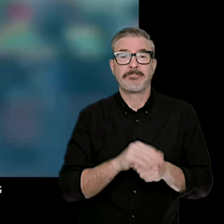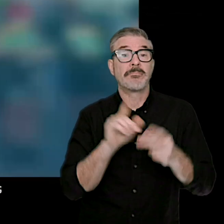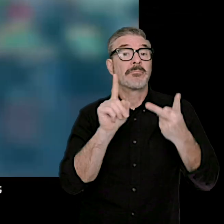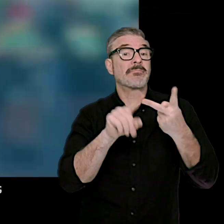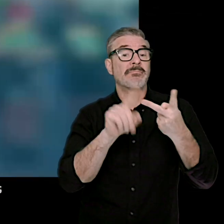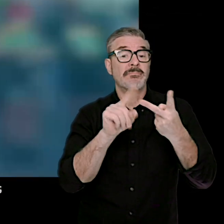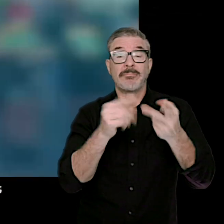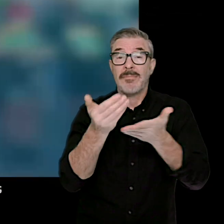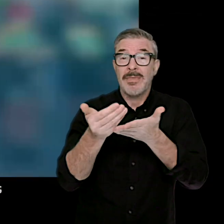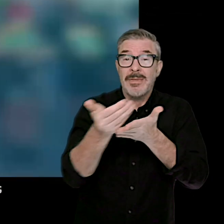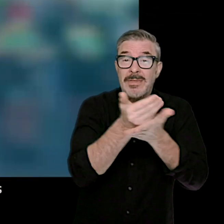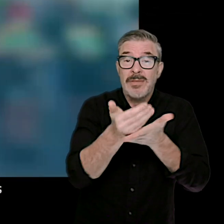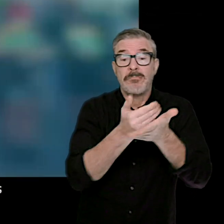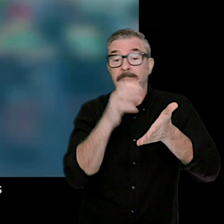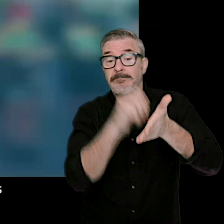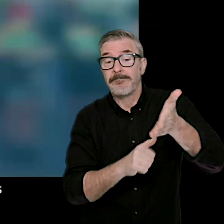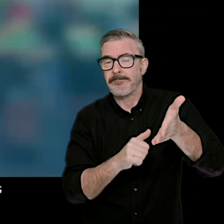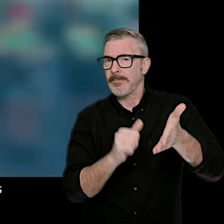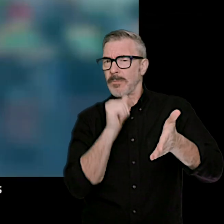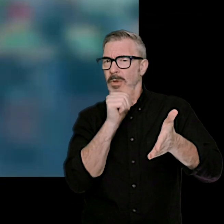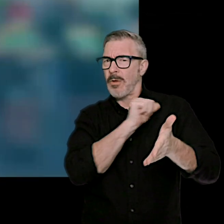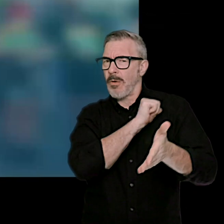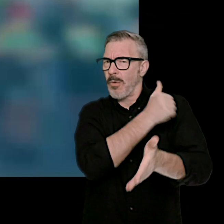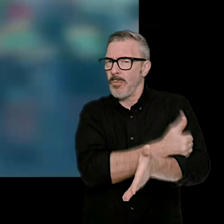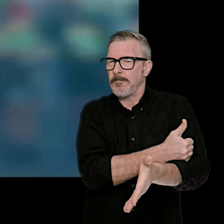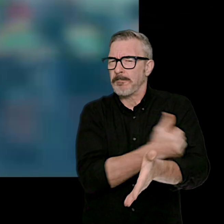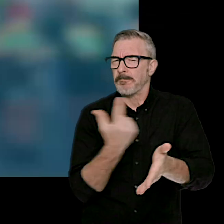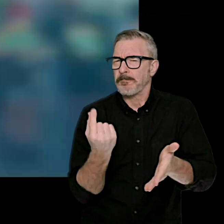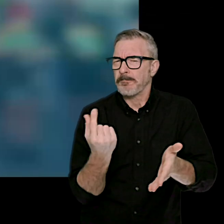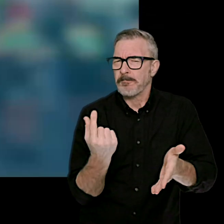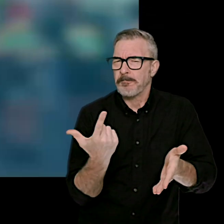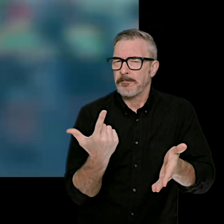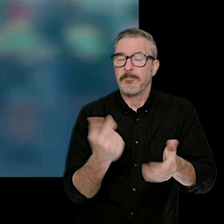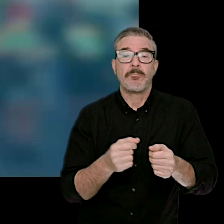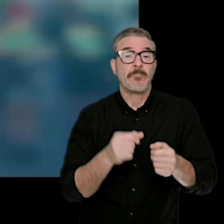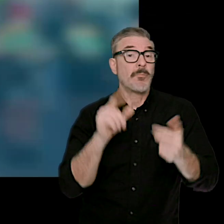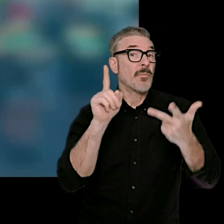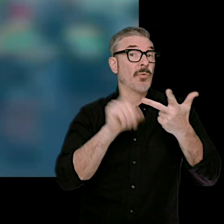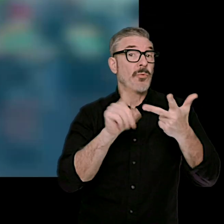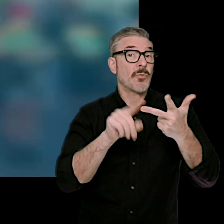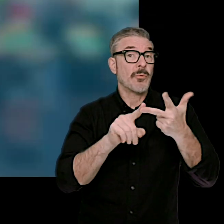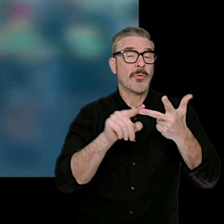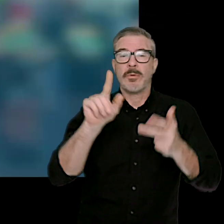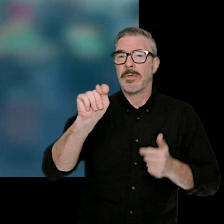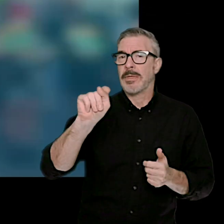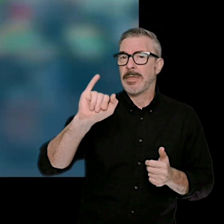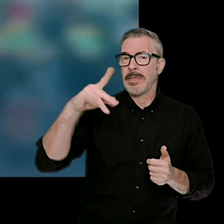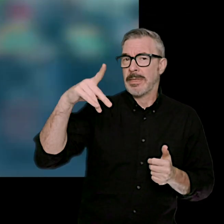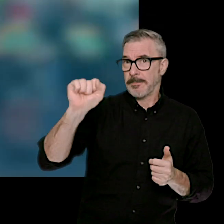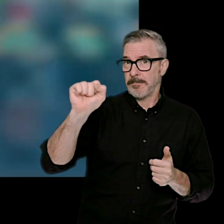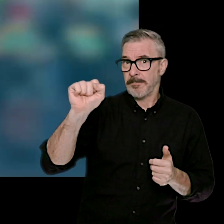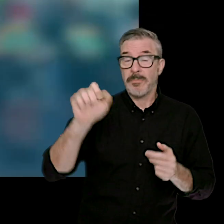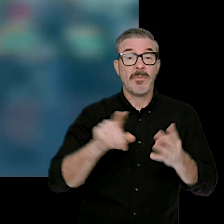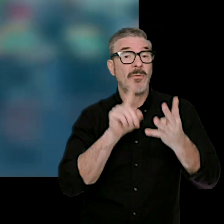The seven important workers' rights that we'll be touching today and going more in depth shortly is getting paid